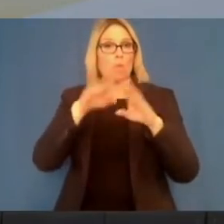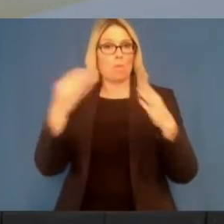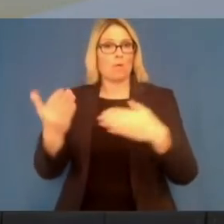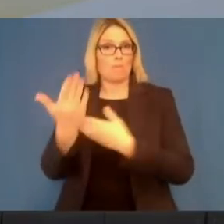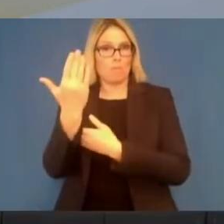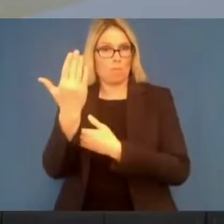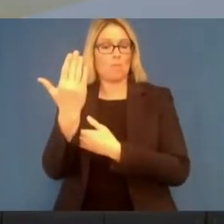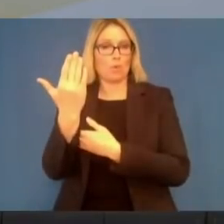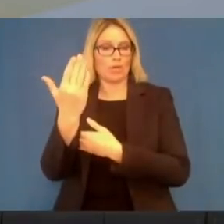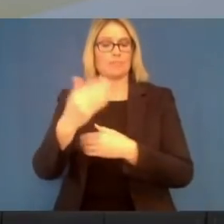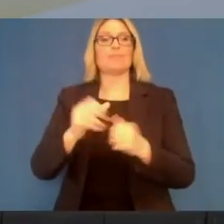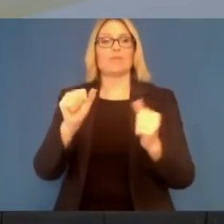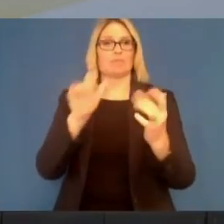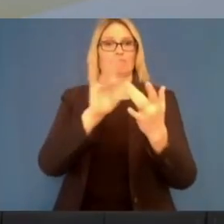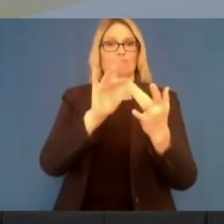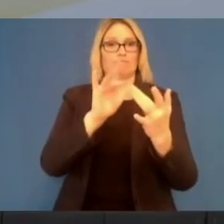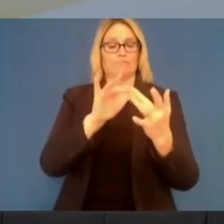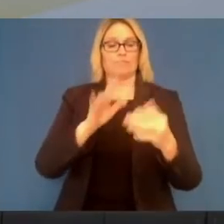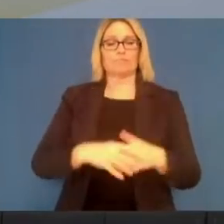website.